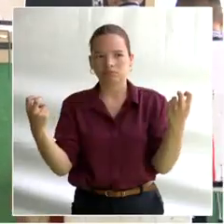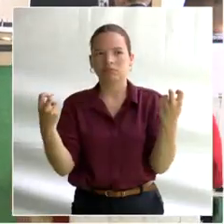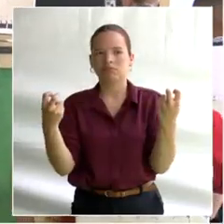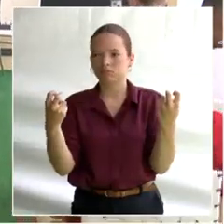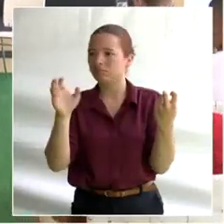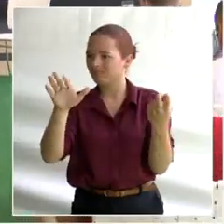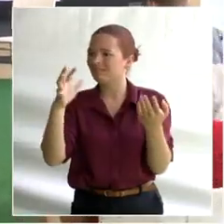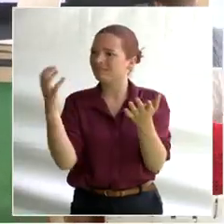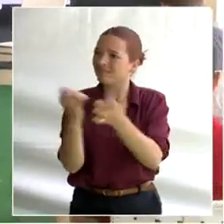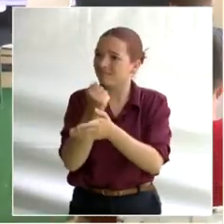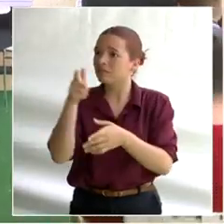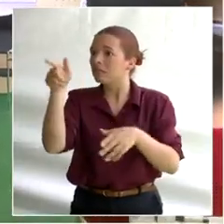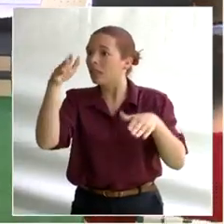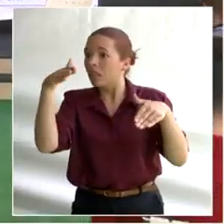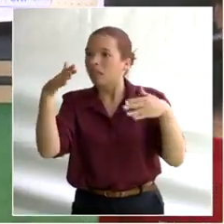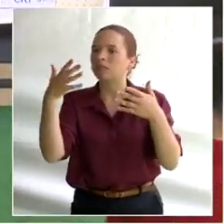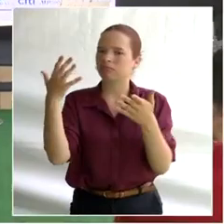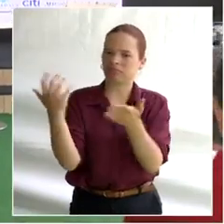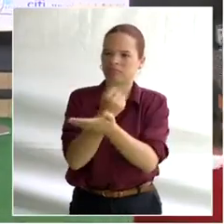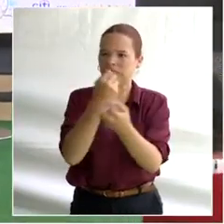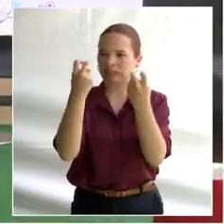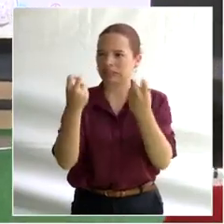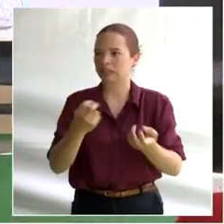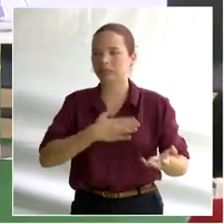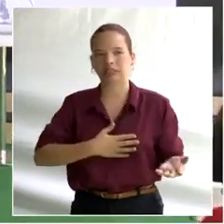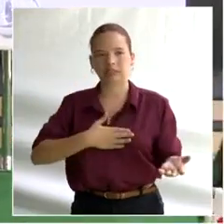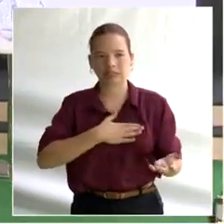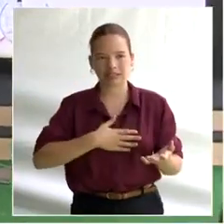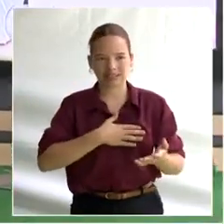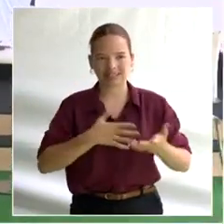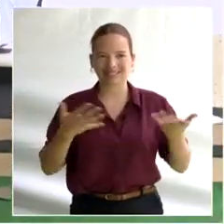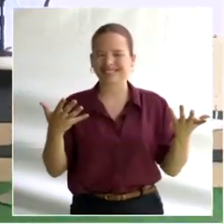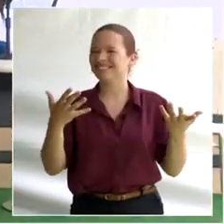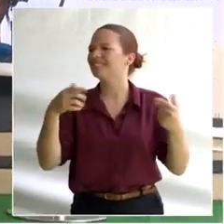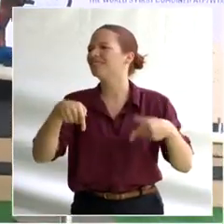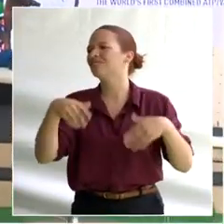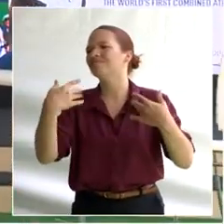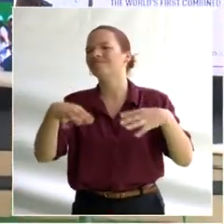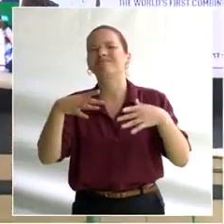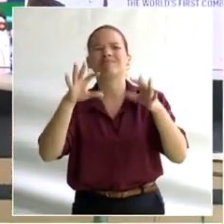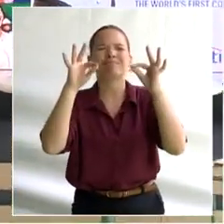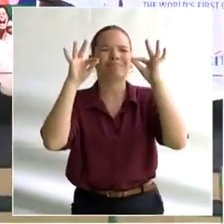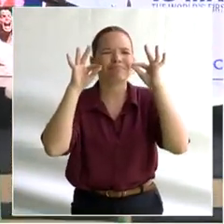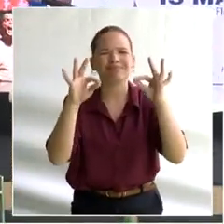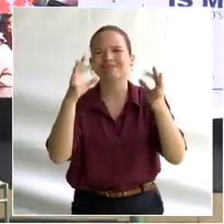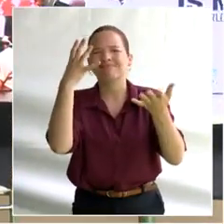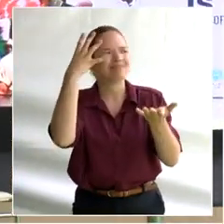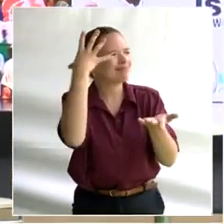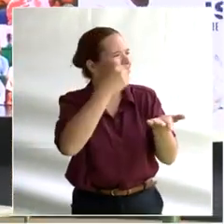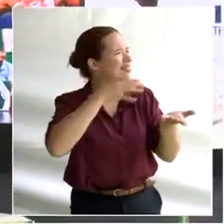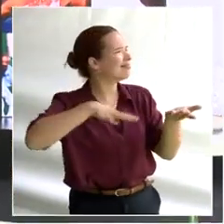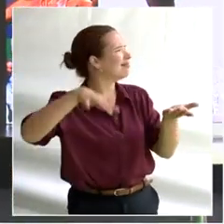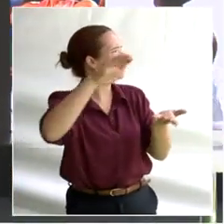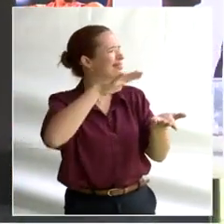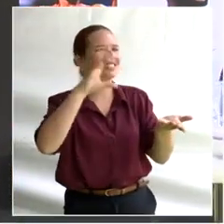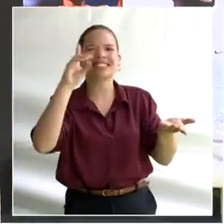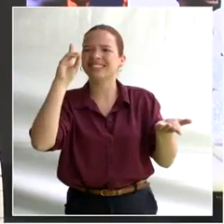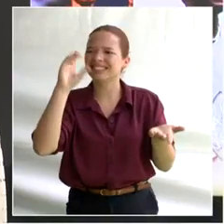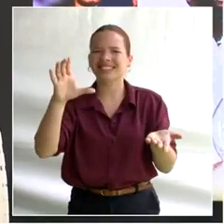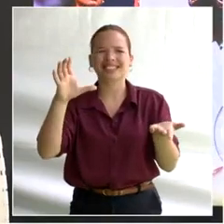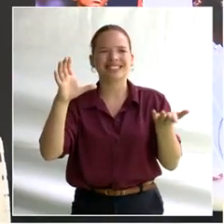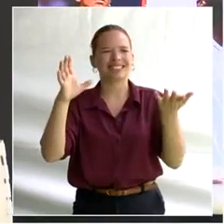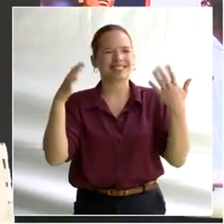We are here at Rock Creek Park Tennis Center in beautiful Washington, D.C. to kick off the highly anticipated